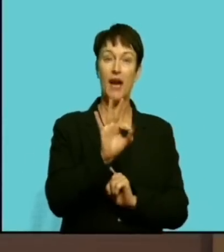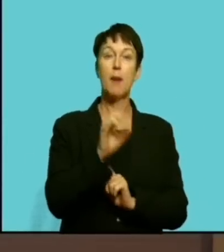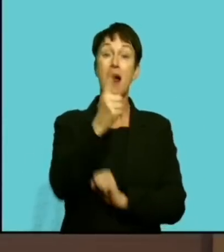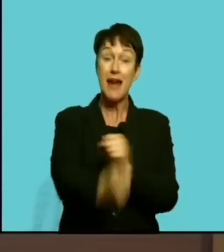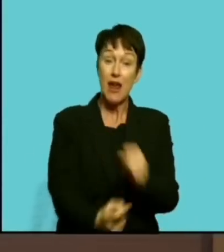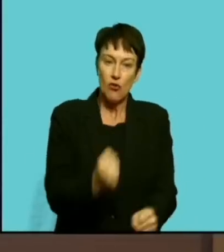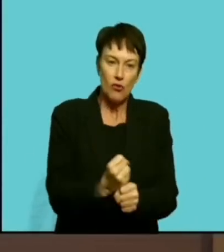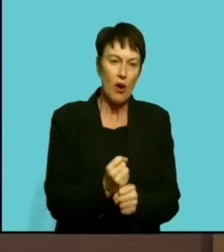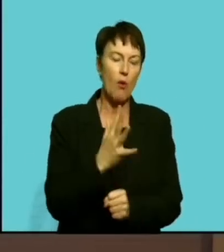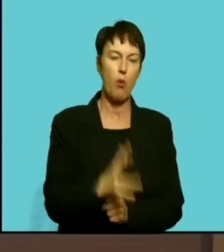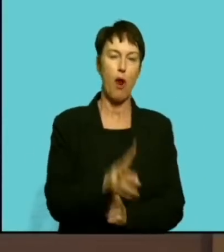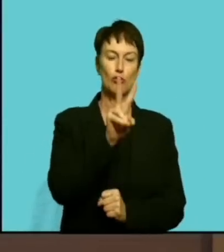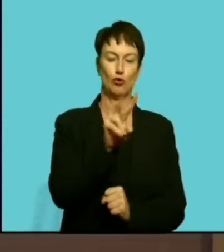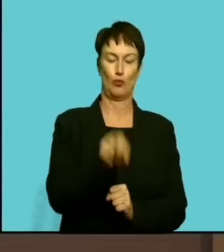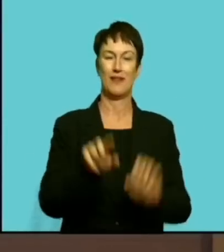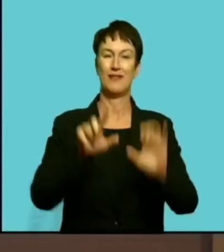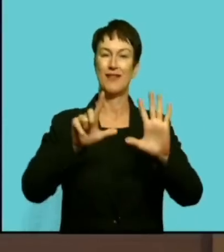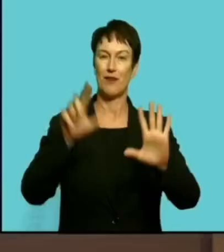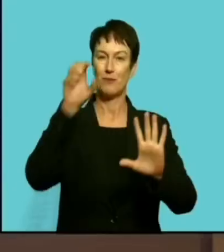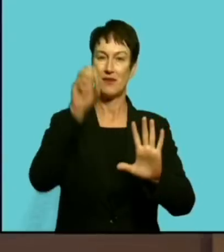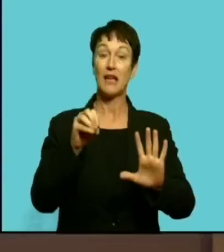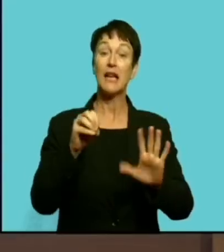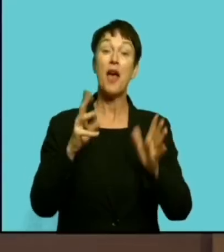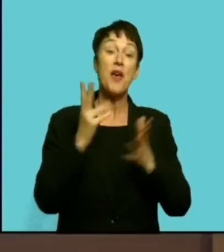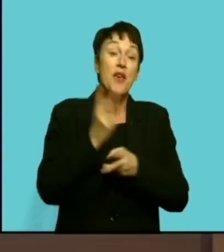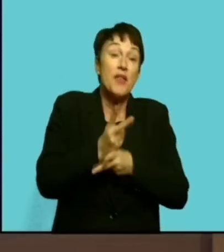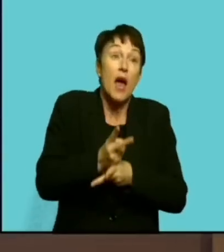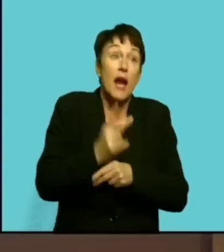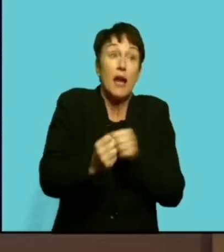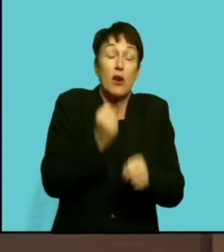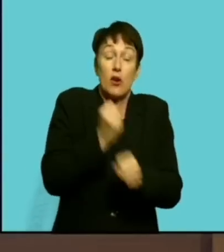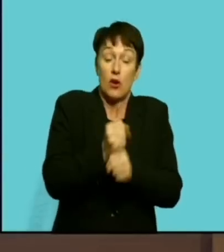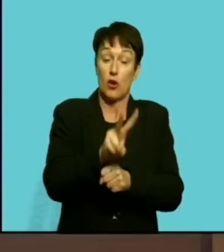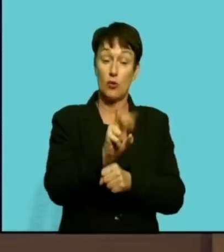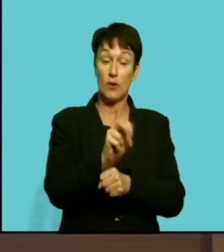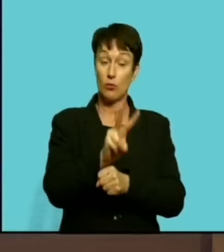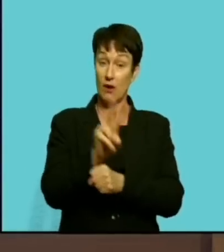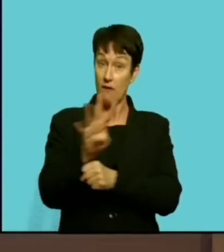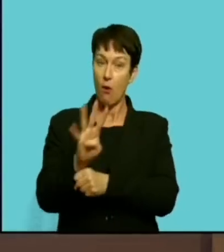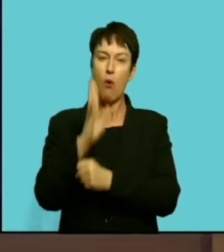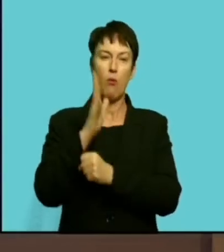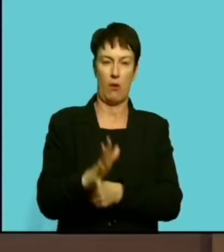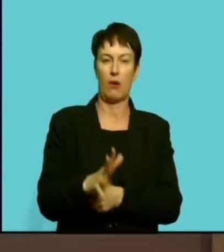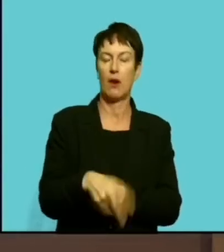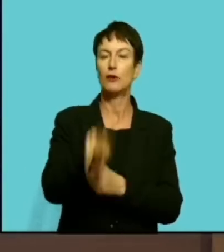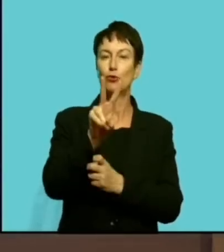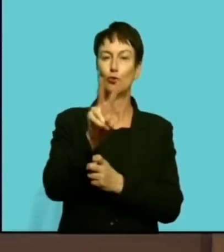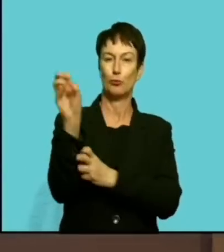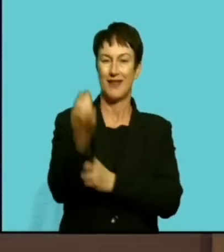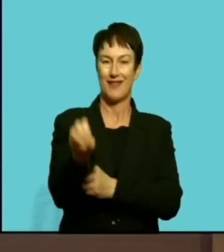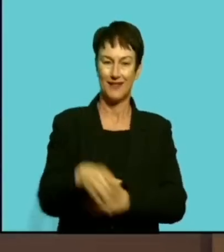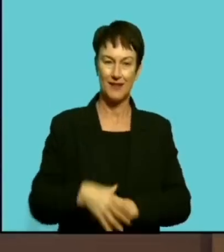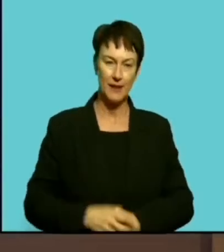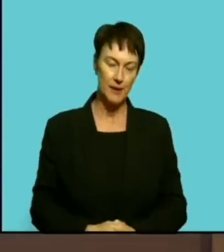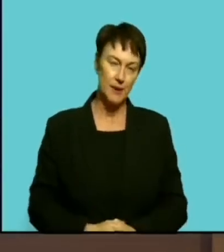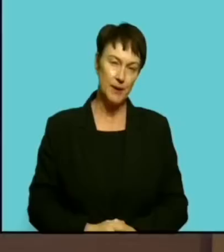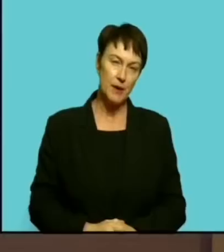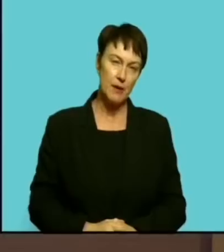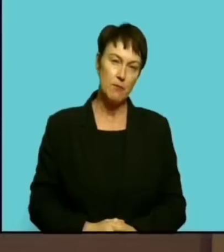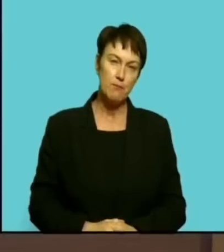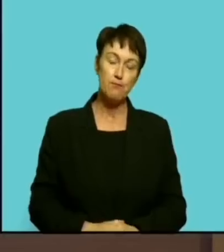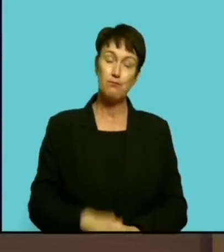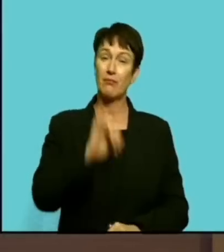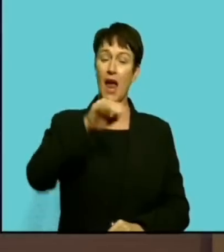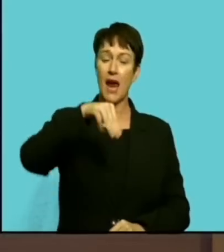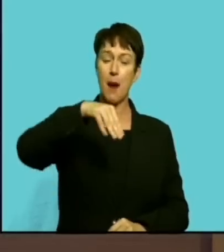2023 before moderating to 2% in 2024. The IMF expects global